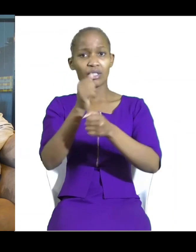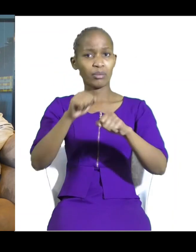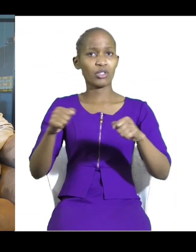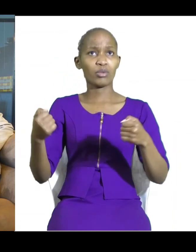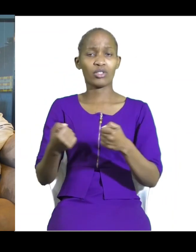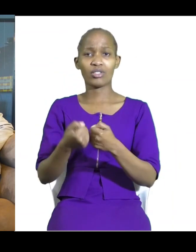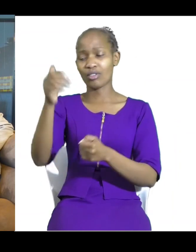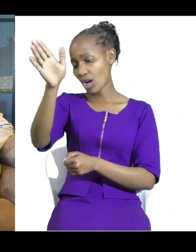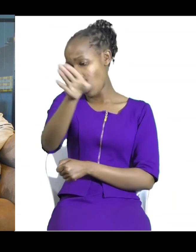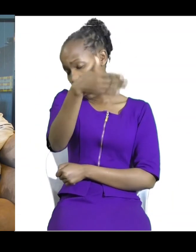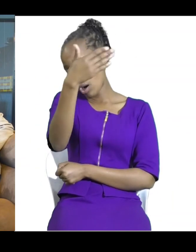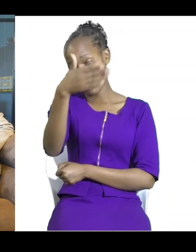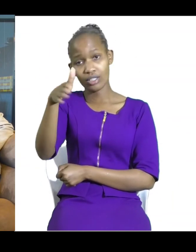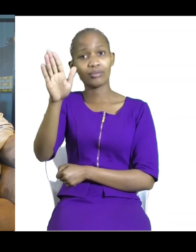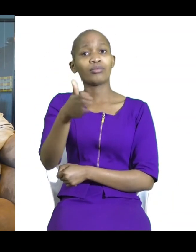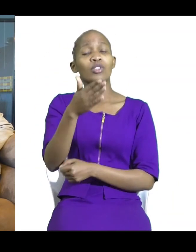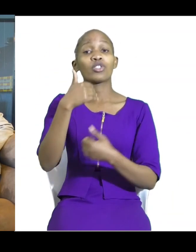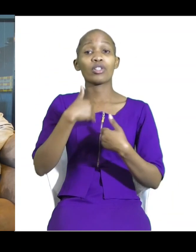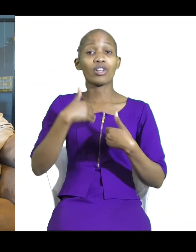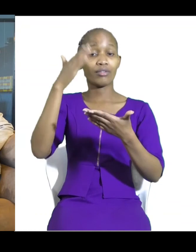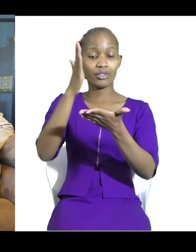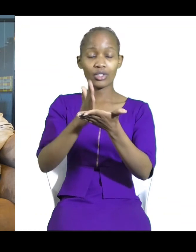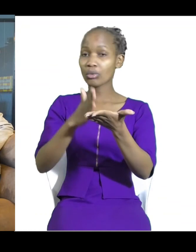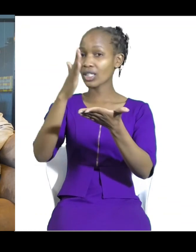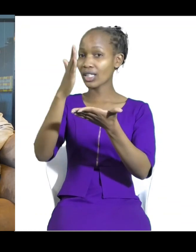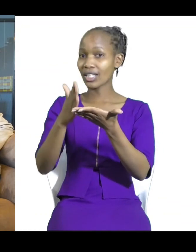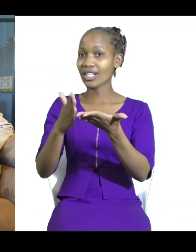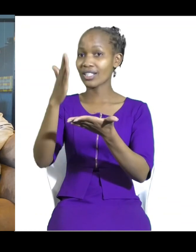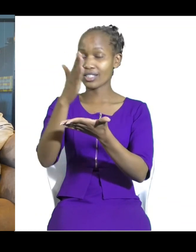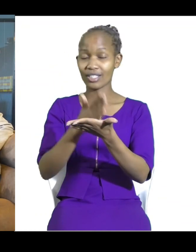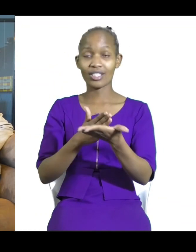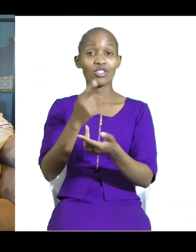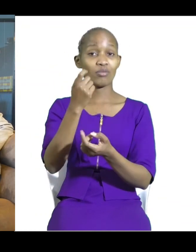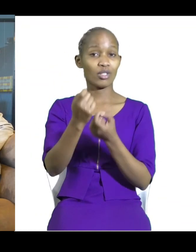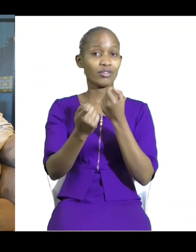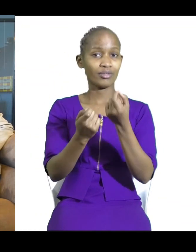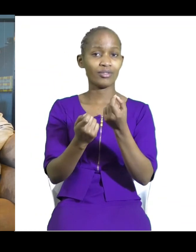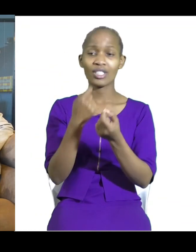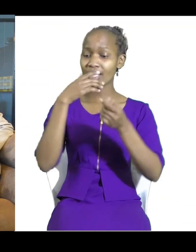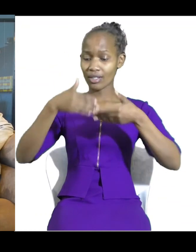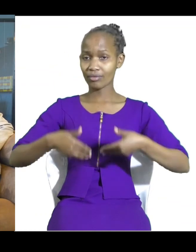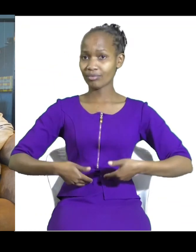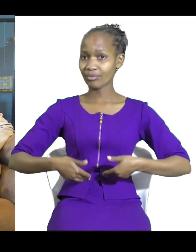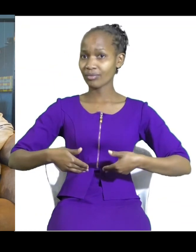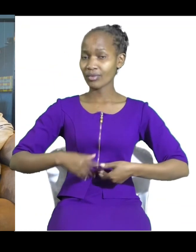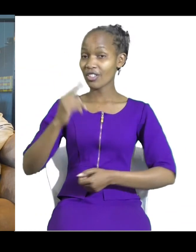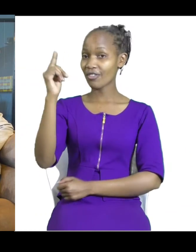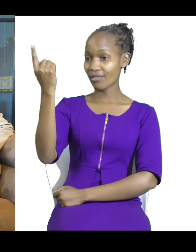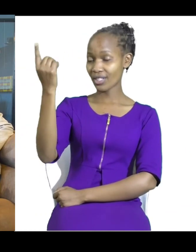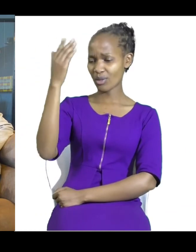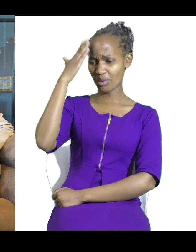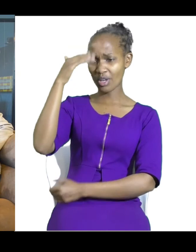elephant the In whole of one it. You have day. to cut piece by piece for Yeah. you to eat a big elephant. So I would say that the youth, first of all,